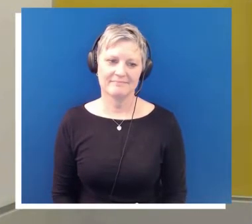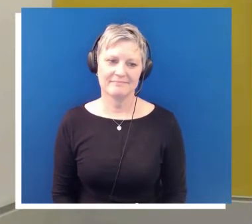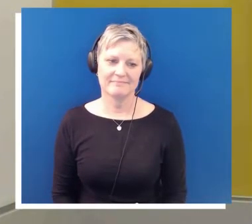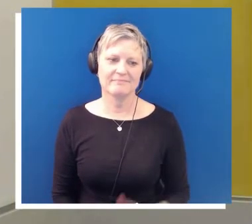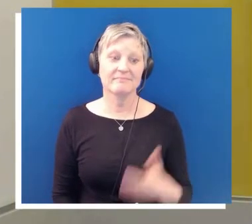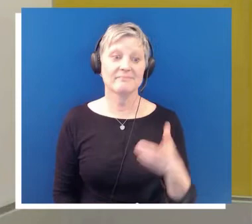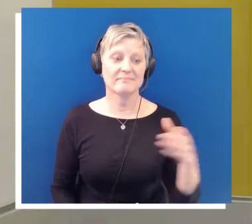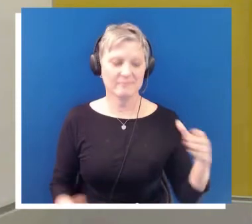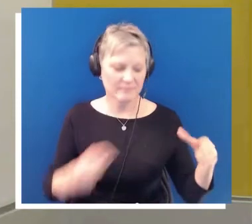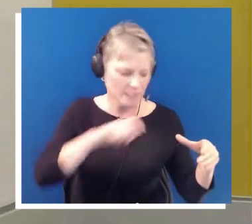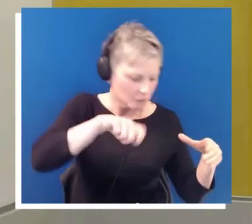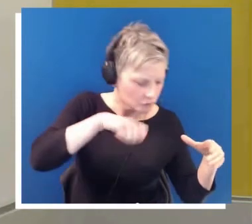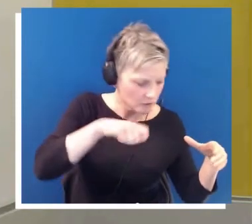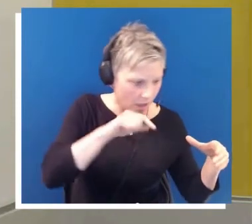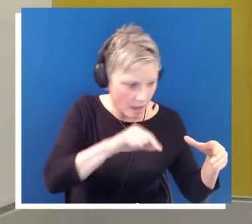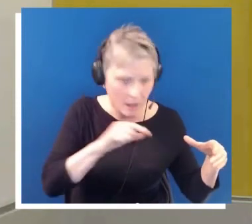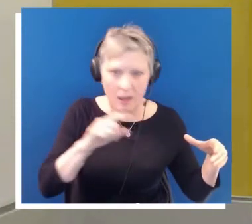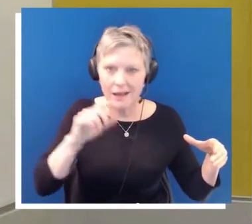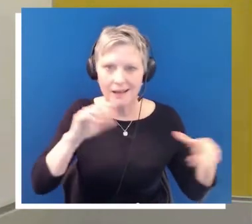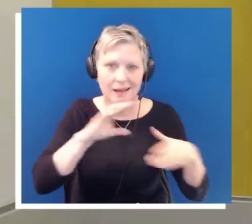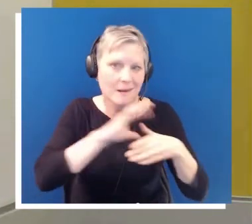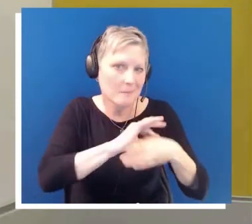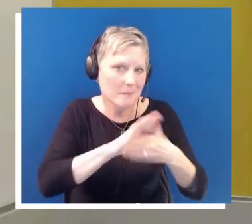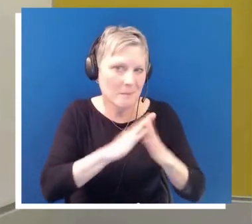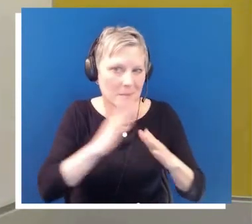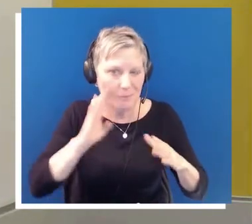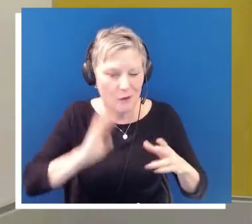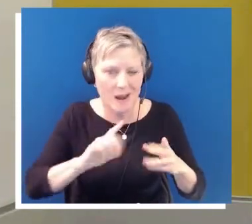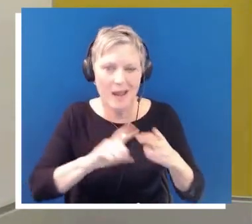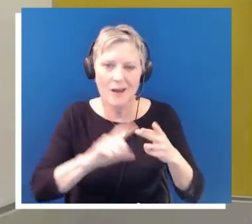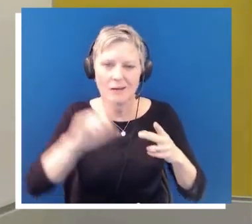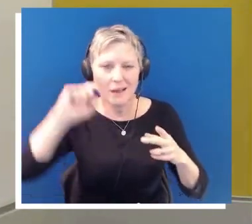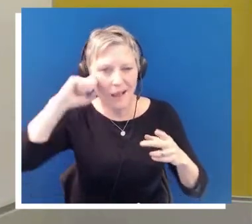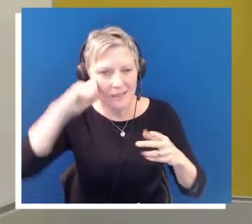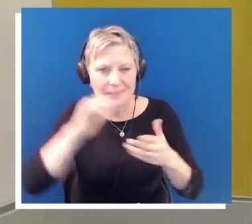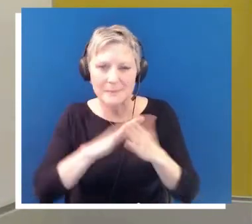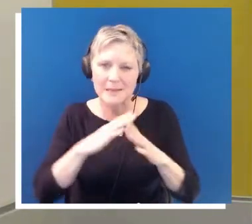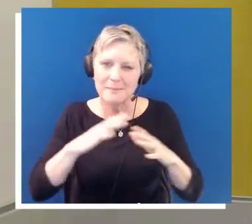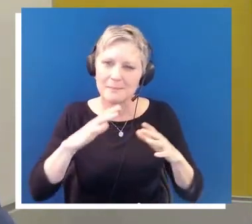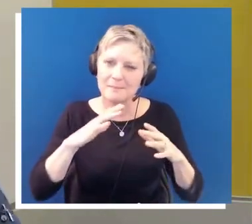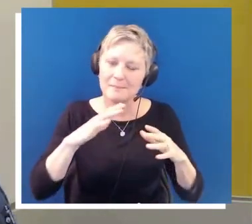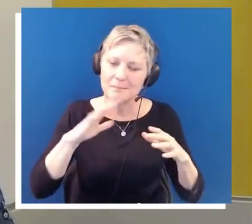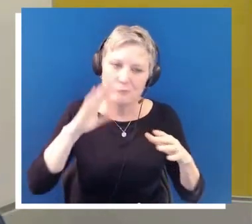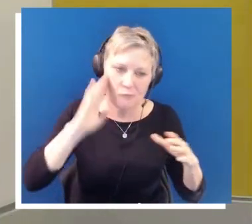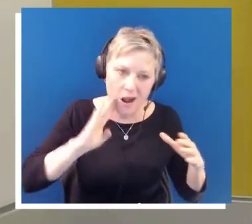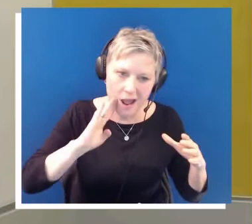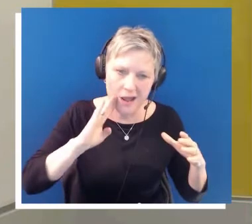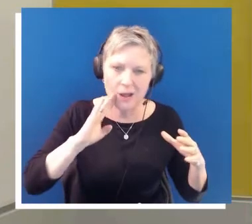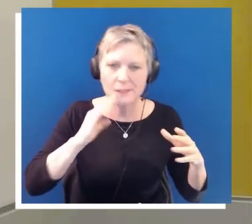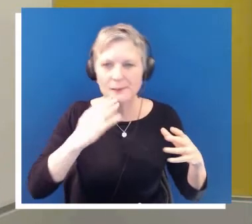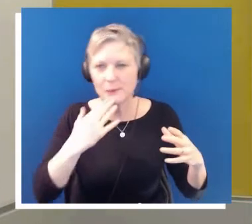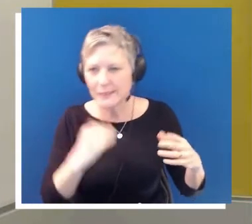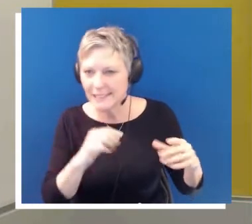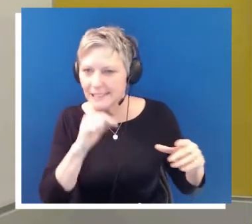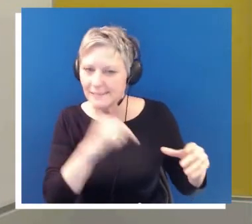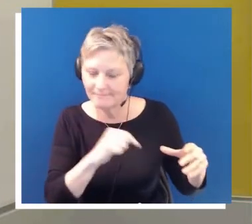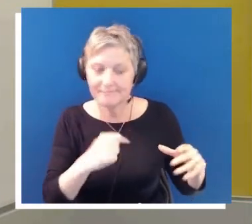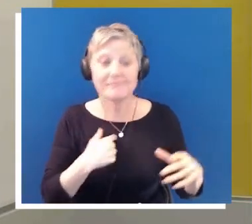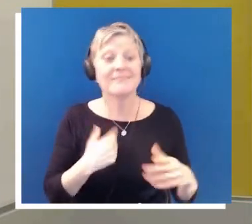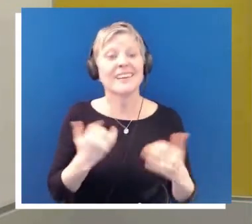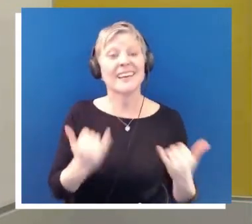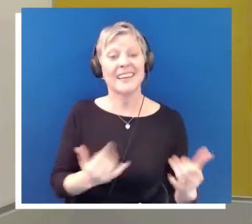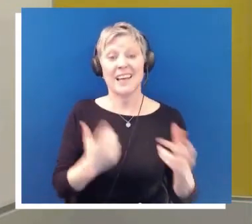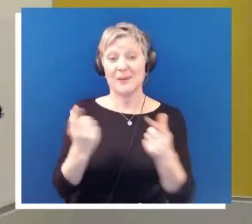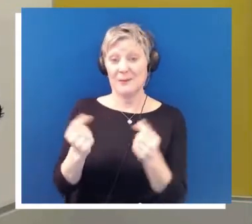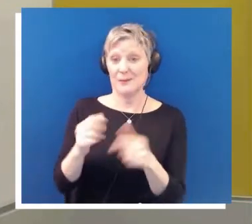The meat's starting to brown, the onions are starting to really caramelize. Then right here, the old potato,